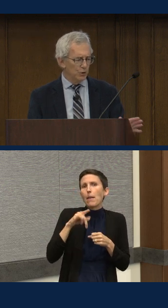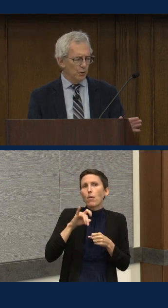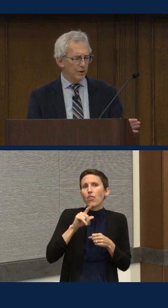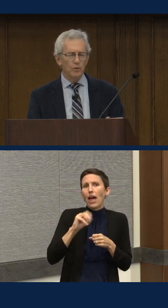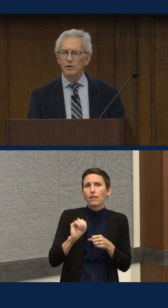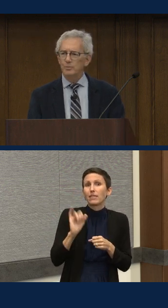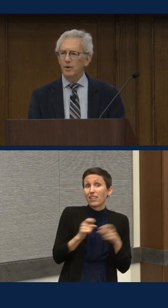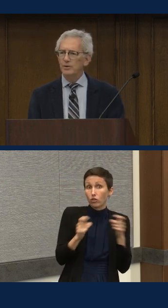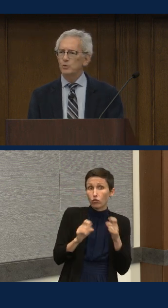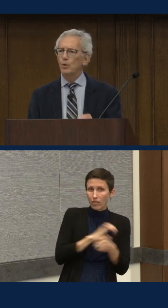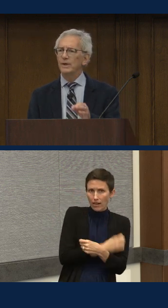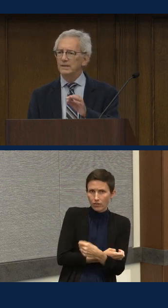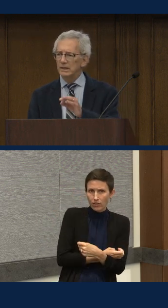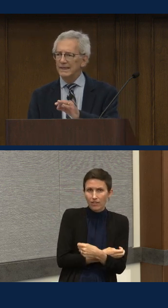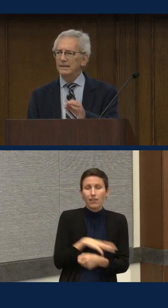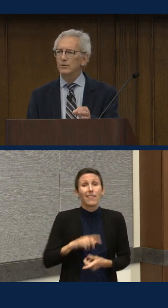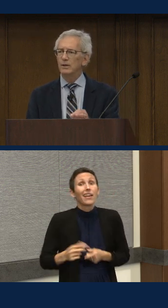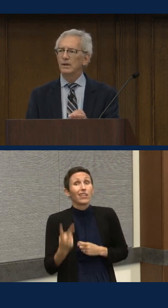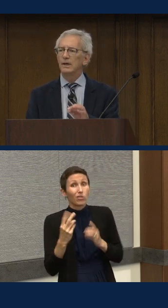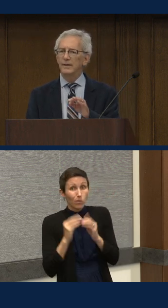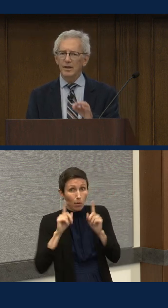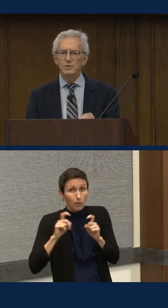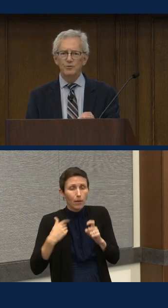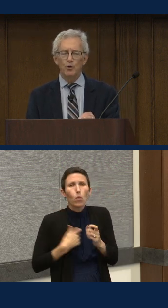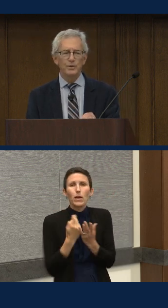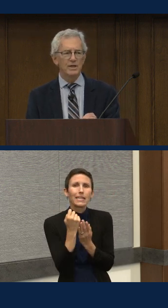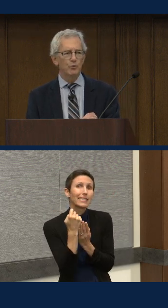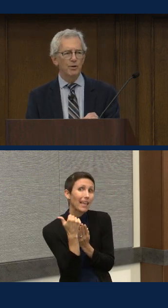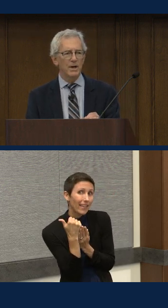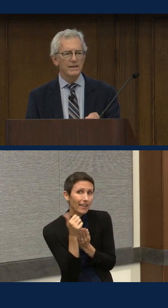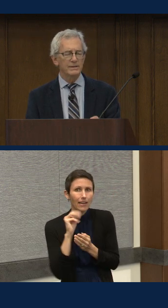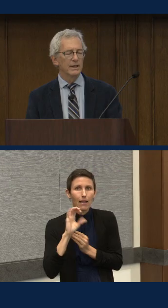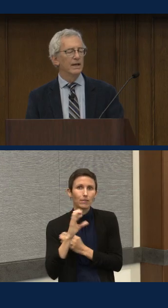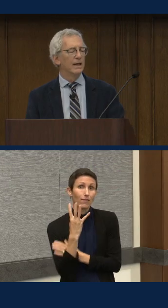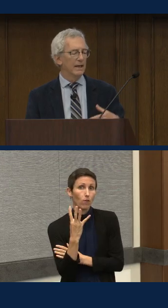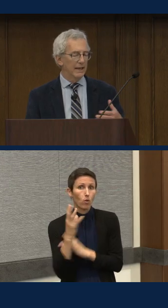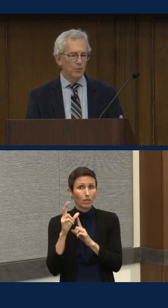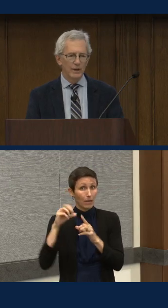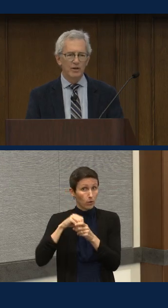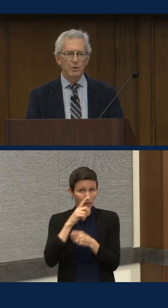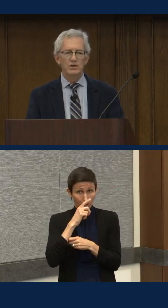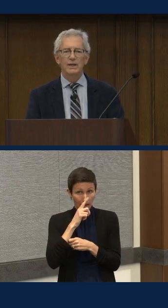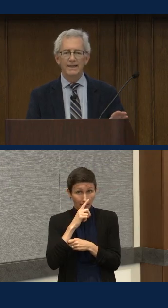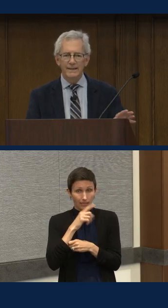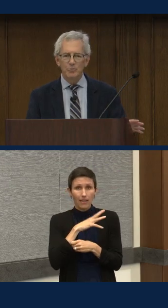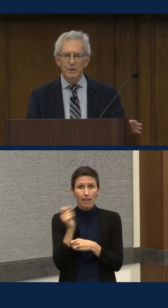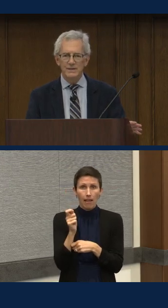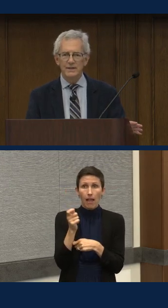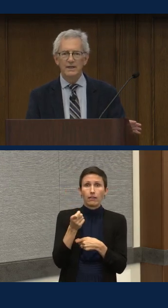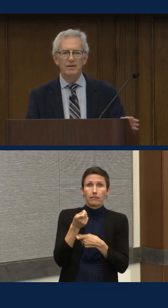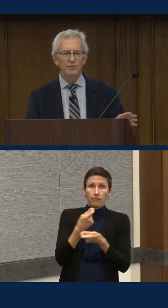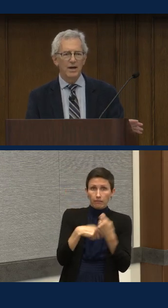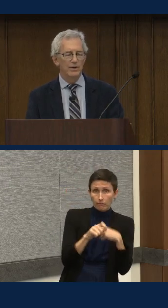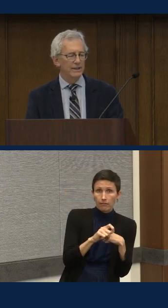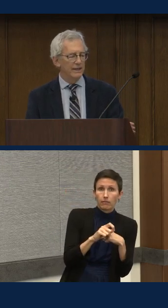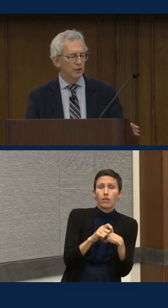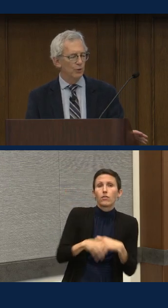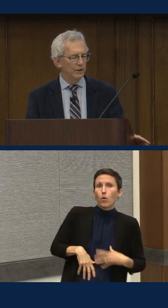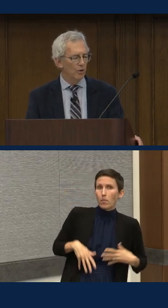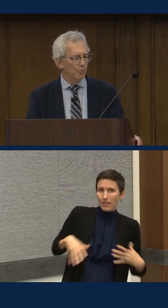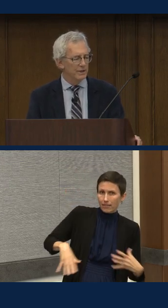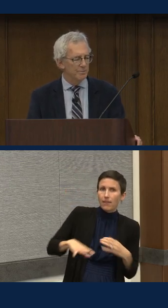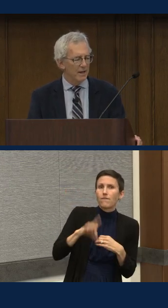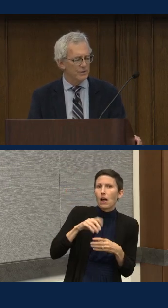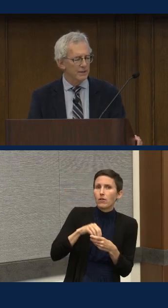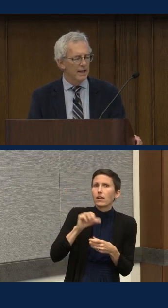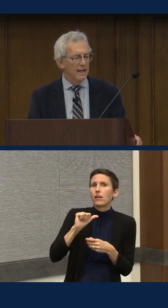Then the two critical experiments where we deleted the MC4 receptor in mice and recapitulated the obesity found in the